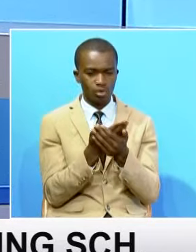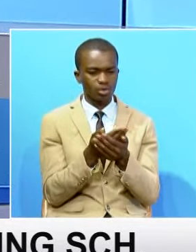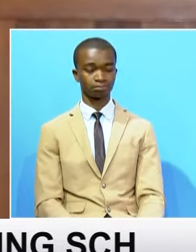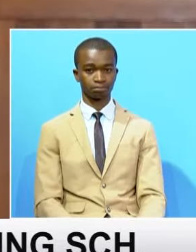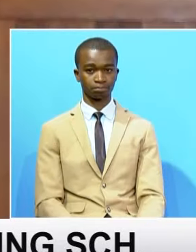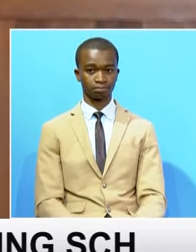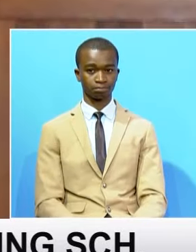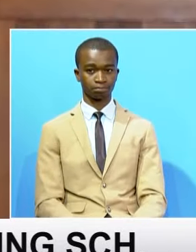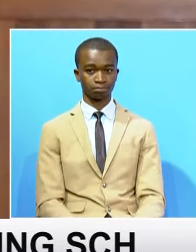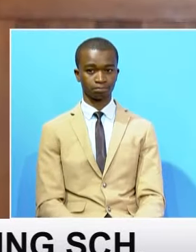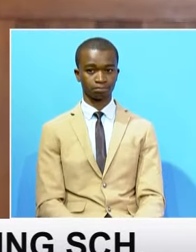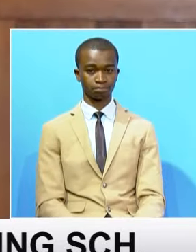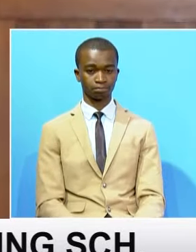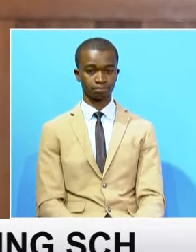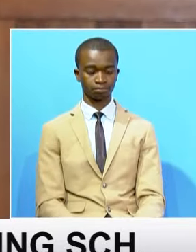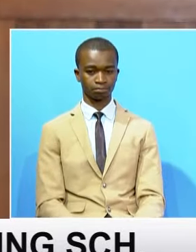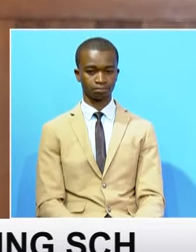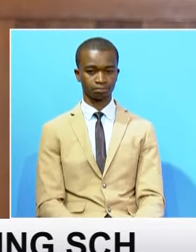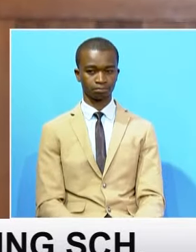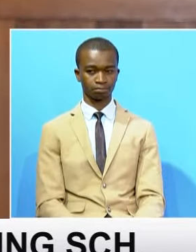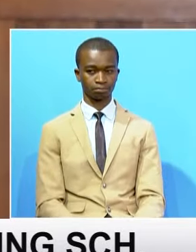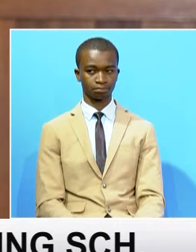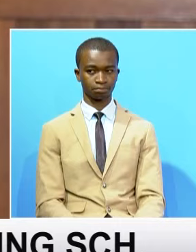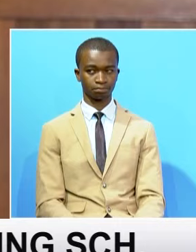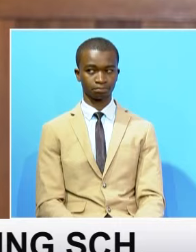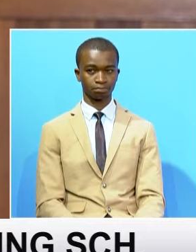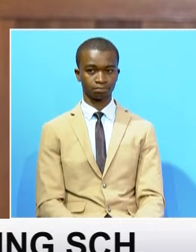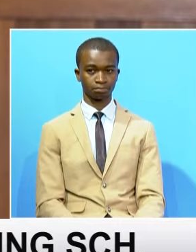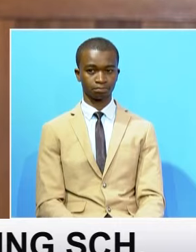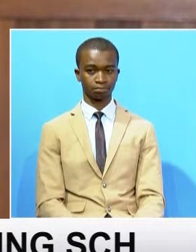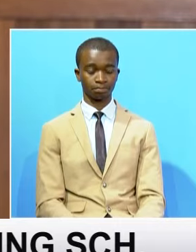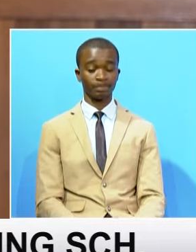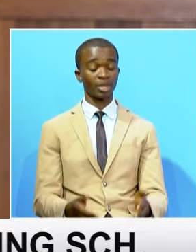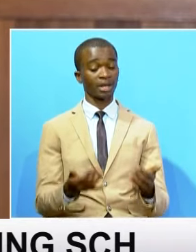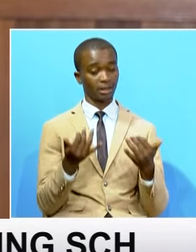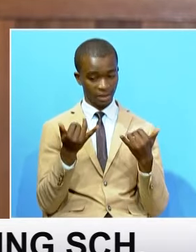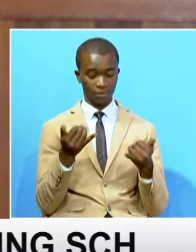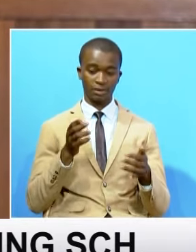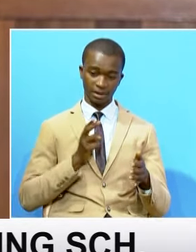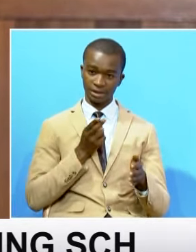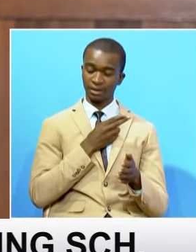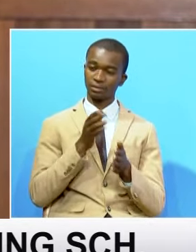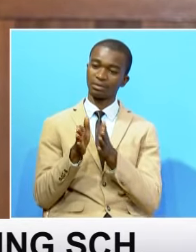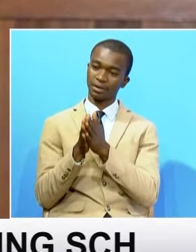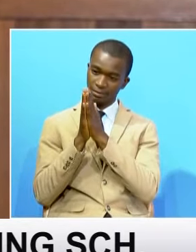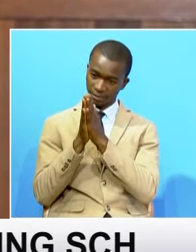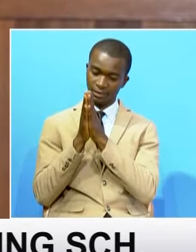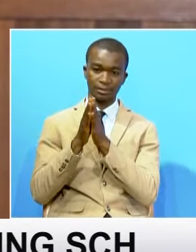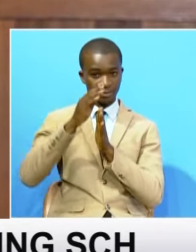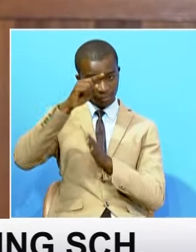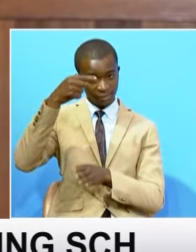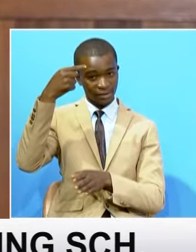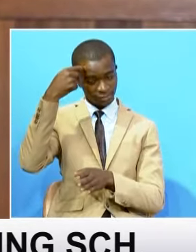children. In government to look into having more boarding schools in Kasama Central